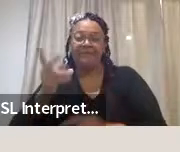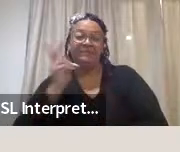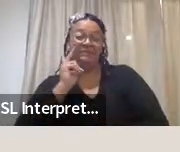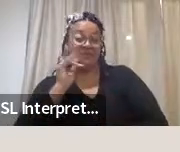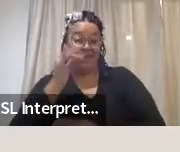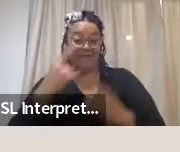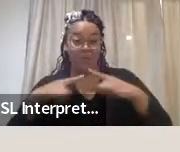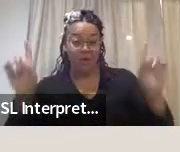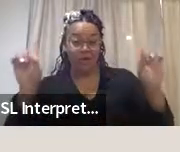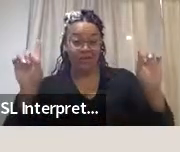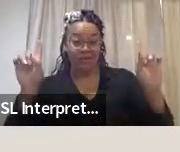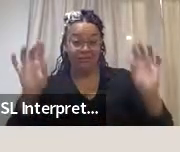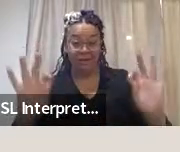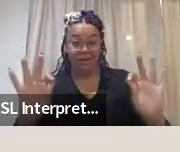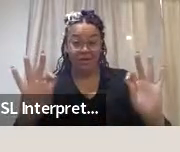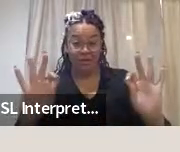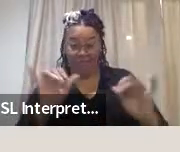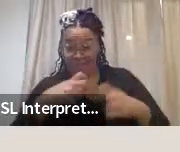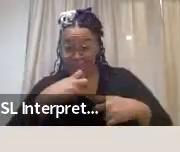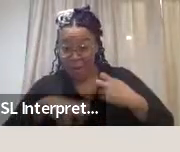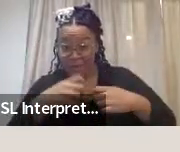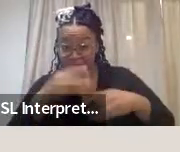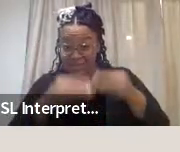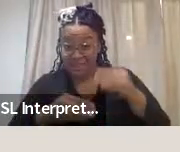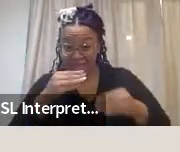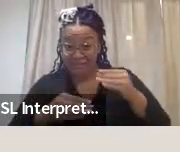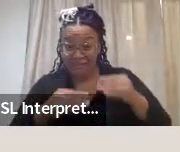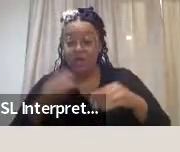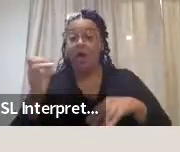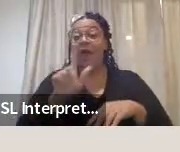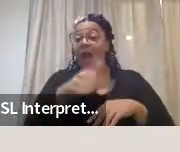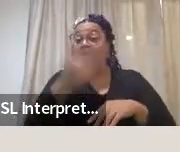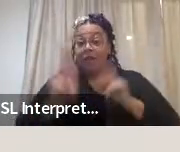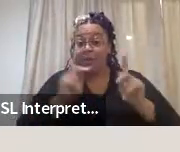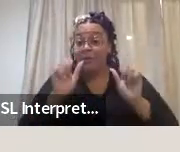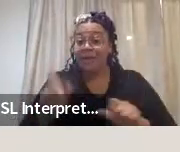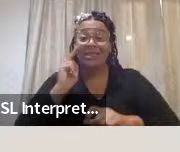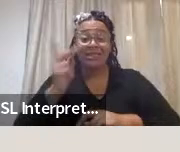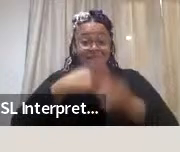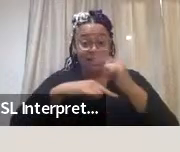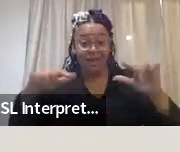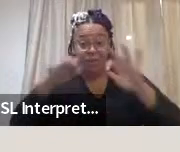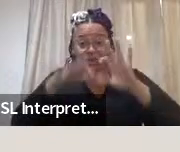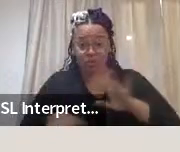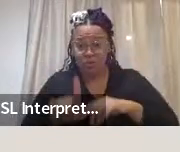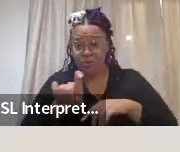works. Yep. Has that fixed the problem? Can other folks see Trani?